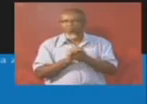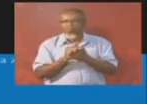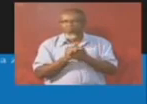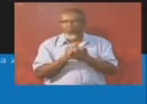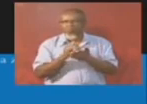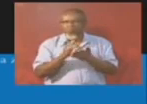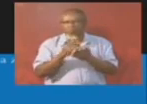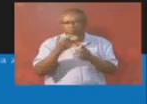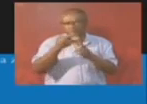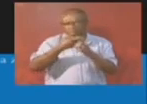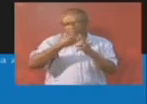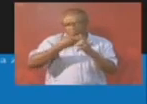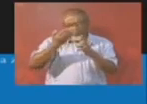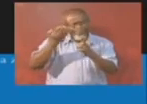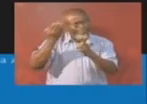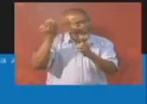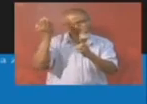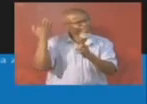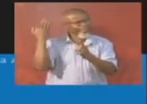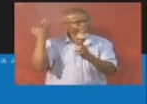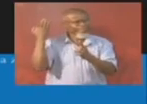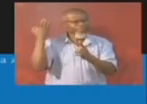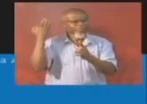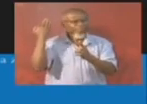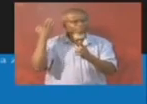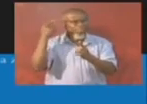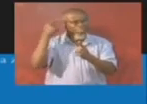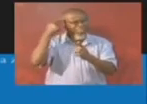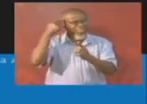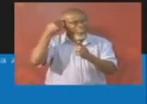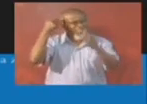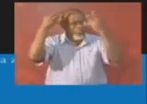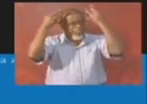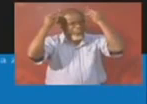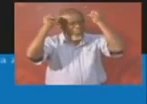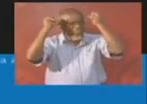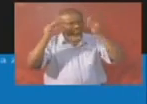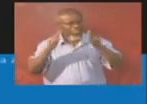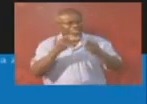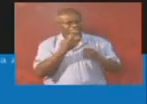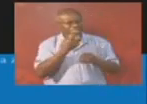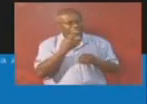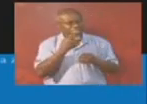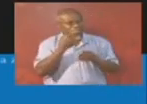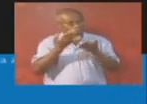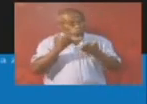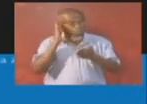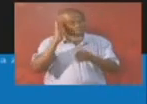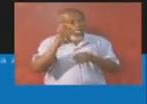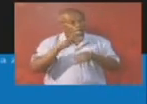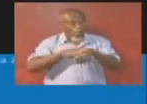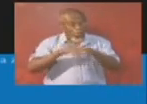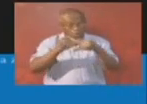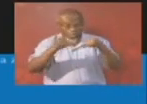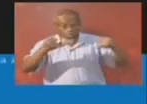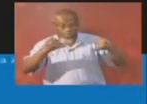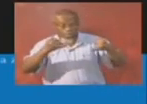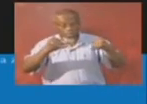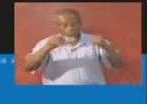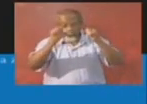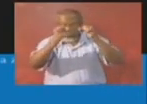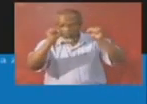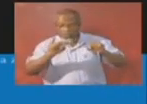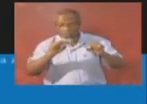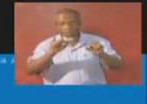months ago, I think the minister had mentioned about an online system that would be live in terms of